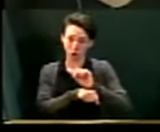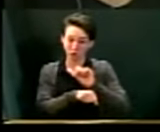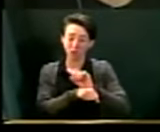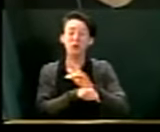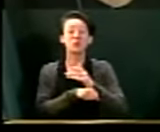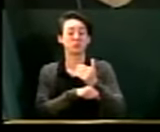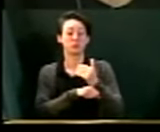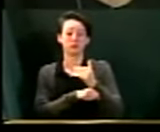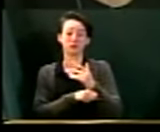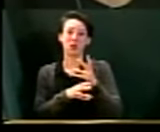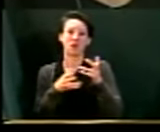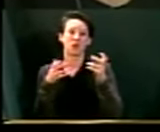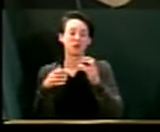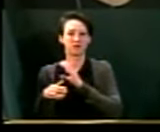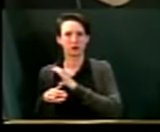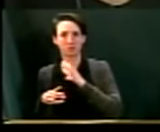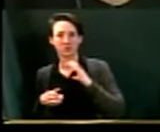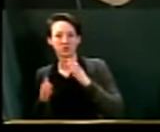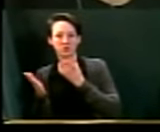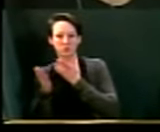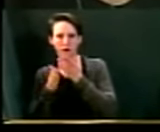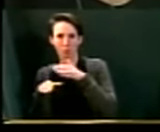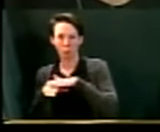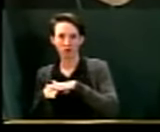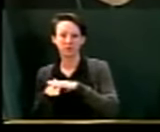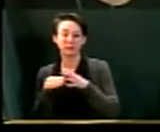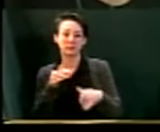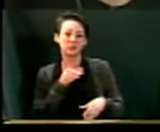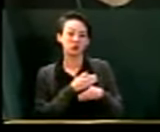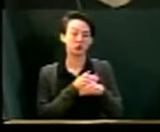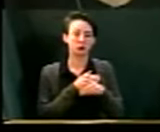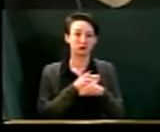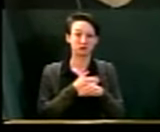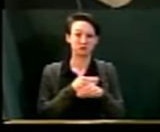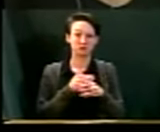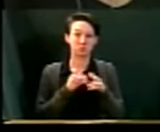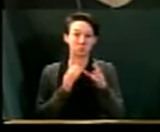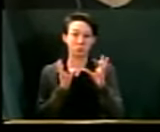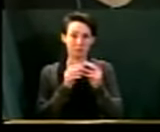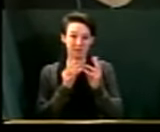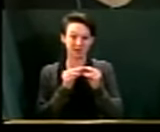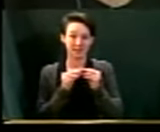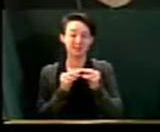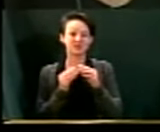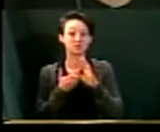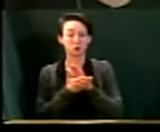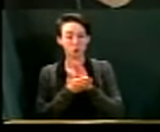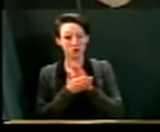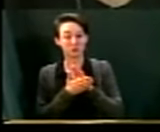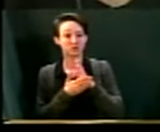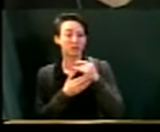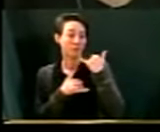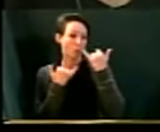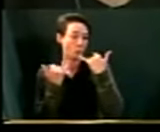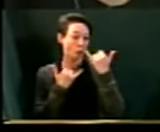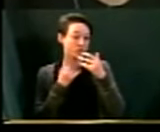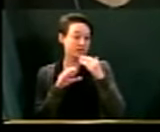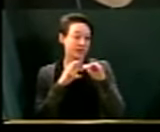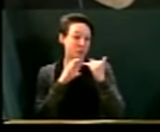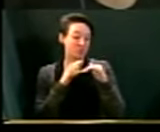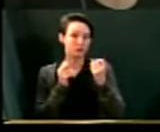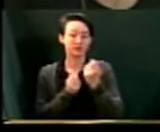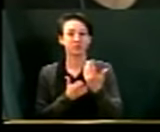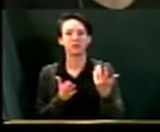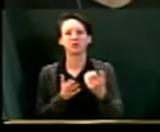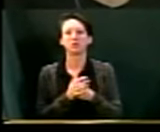there's all those committees that you serve on in addition to the meetings and the schools and the phone calls and the emails and everything.